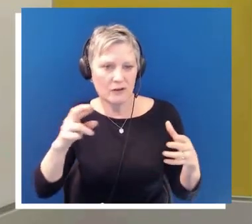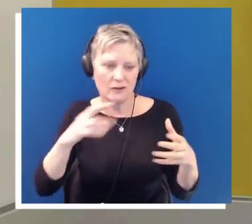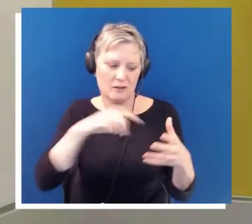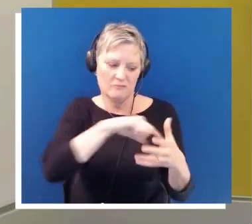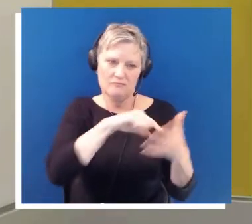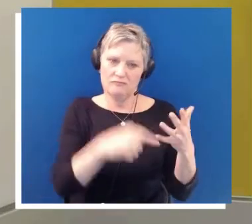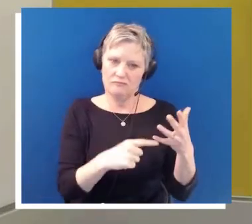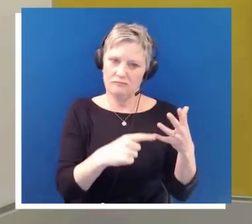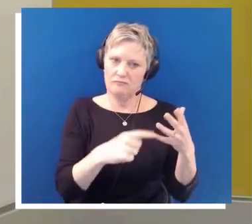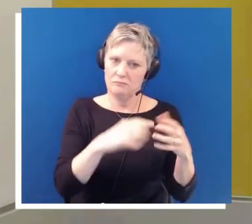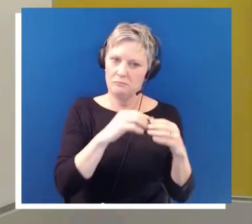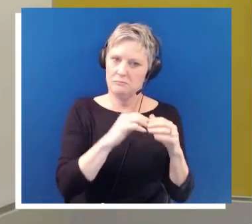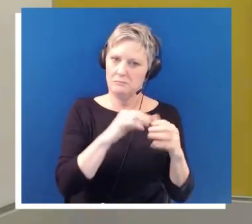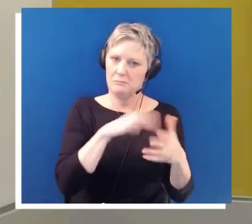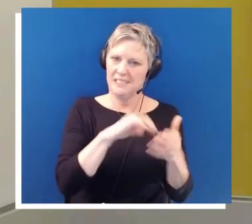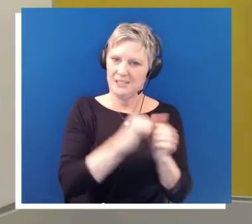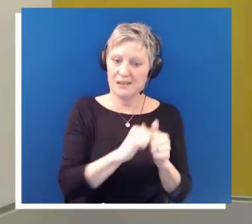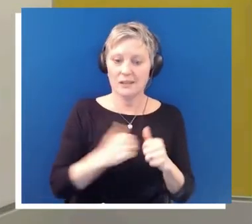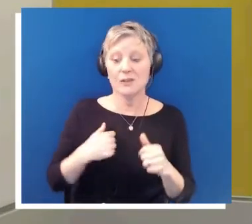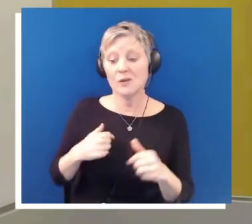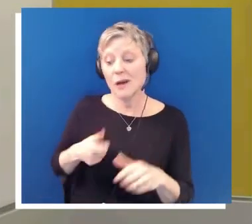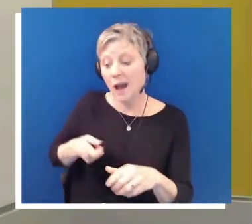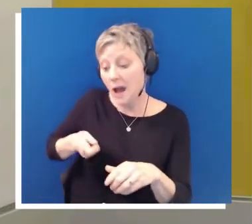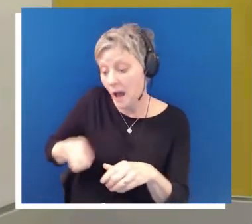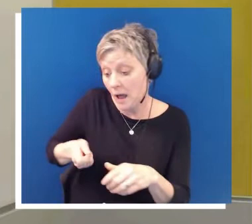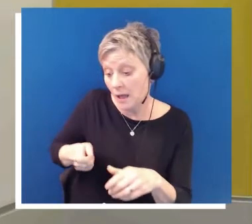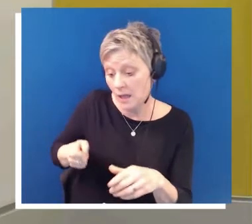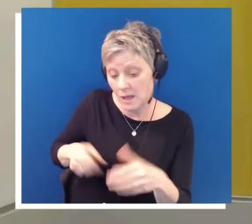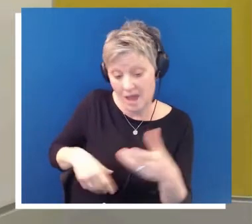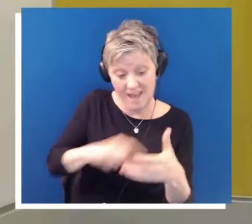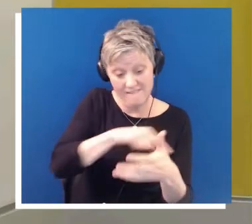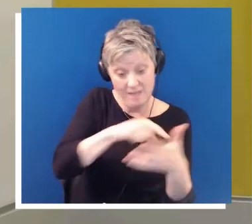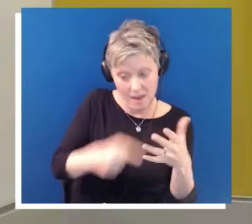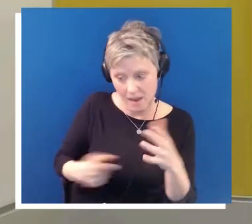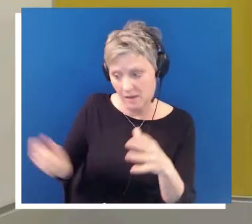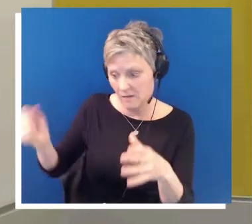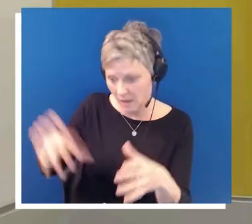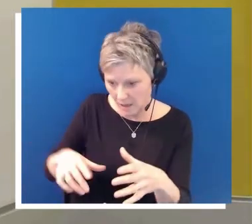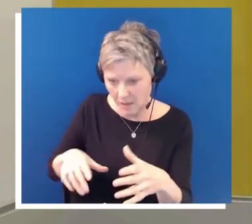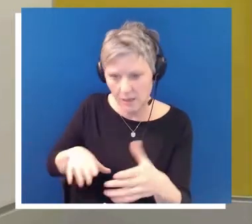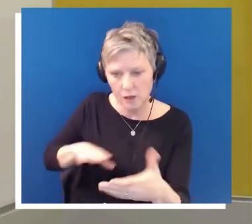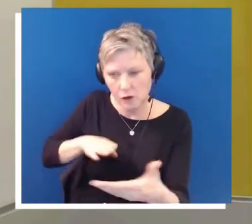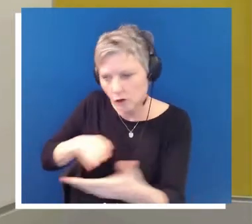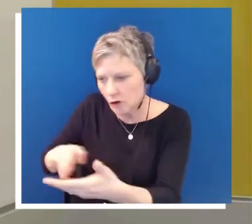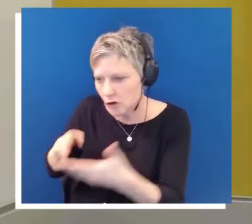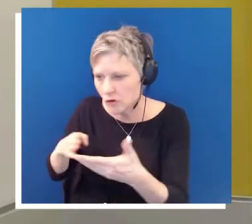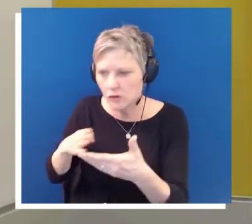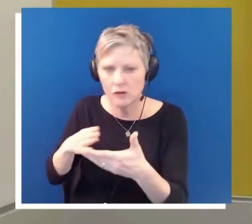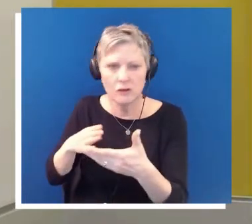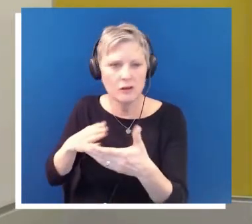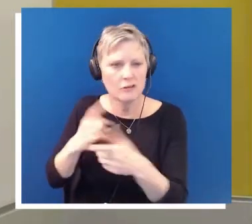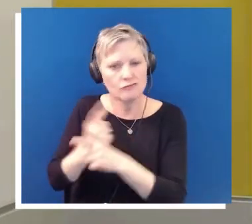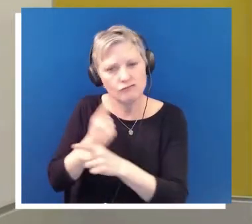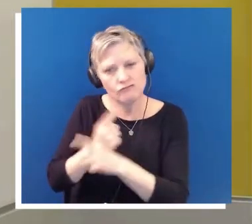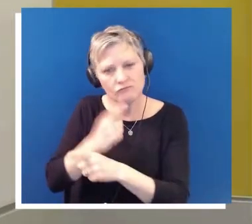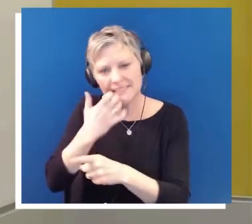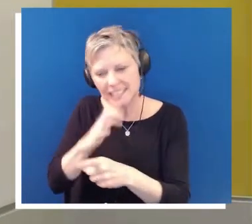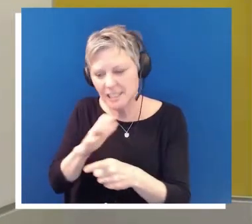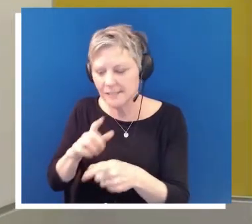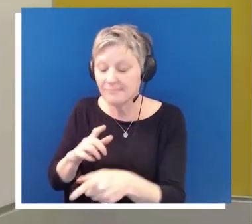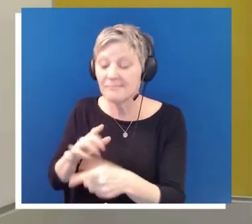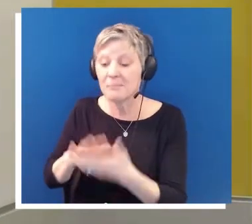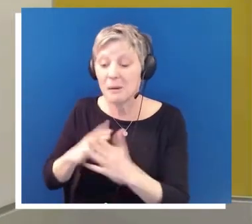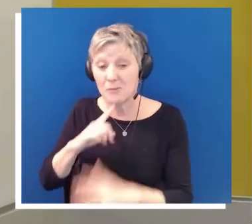actually took a saute pan, I put them in the saute pan about medium-low heat, and I just kind of cooked them on dry until they kind